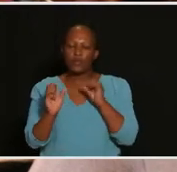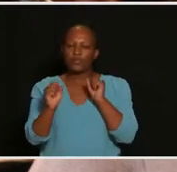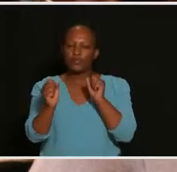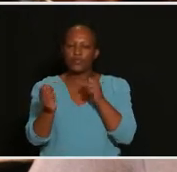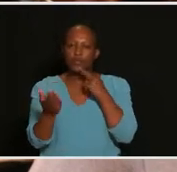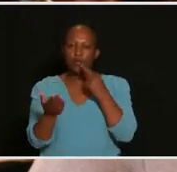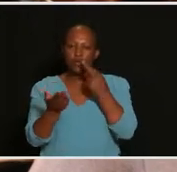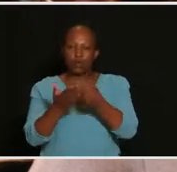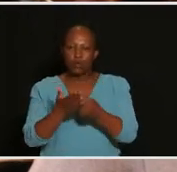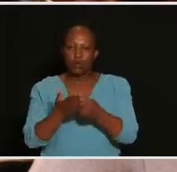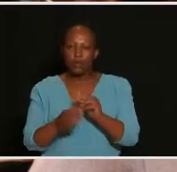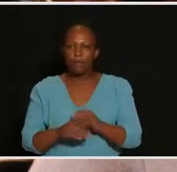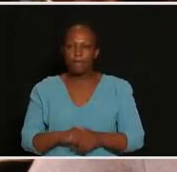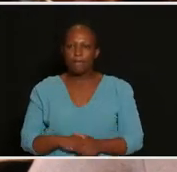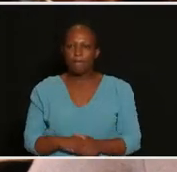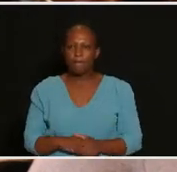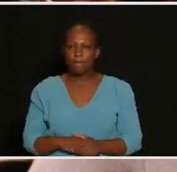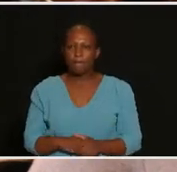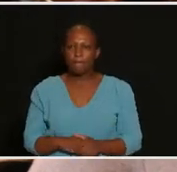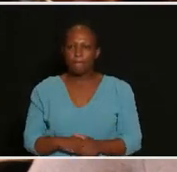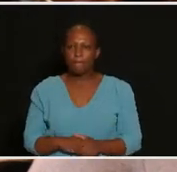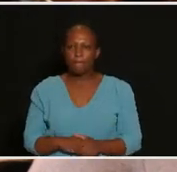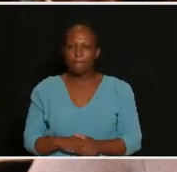recommendation or rather submissions